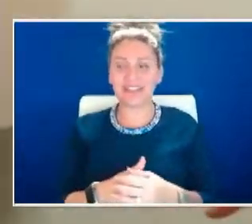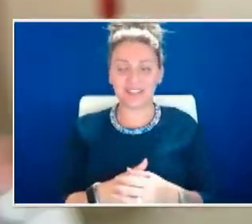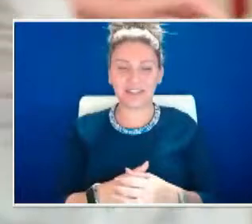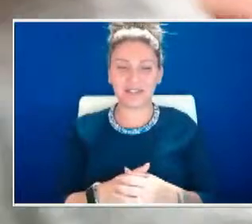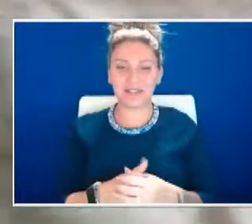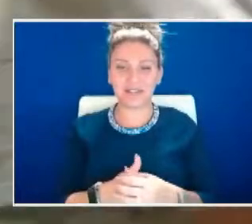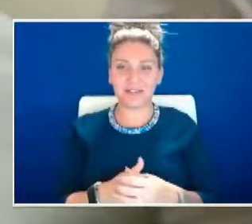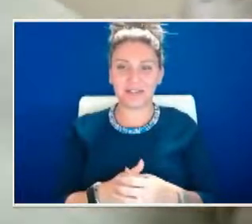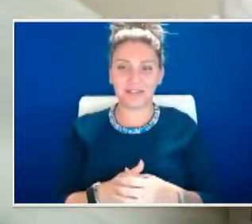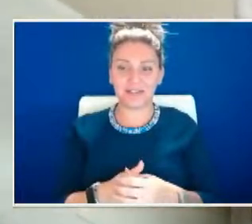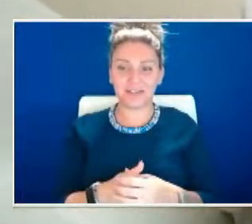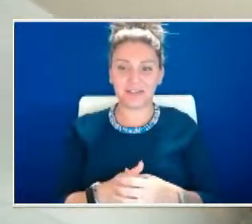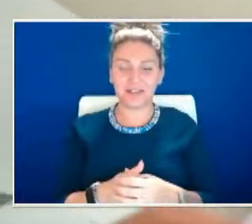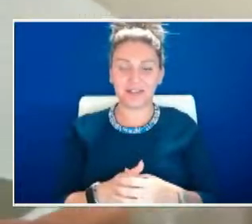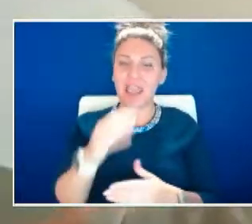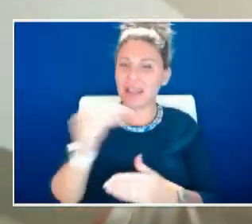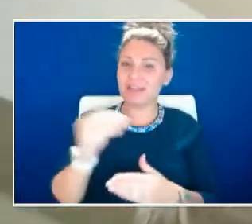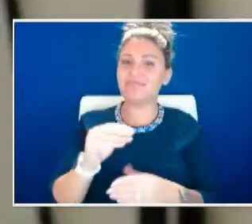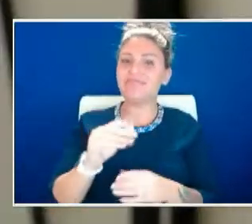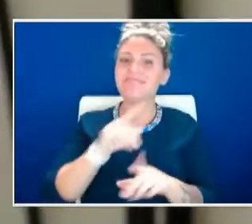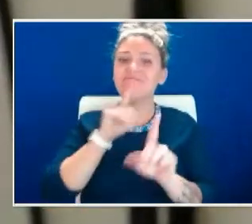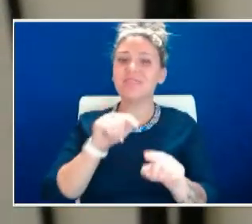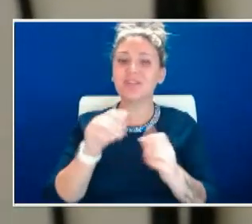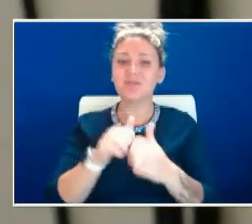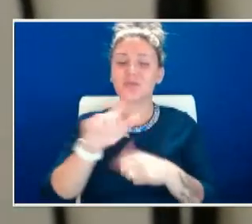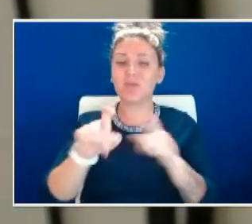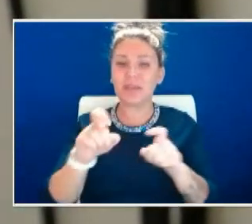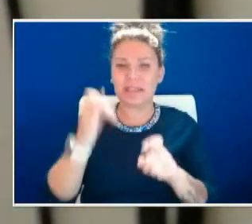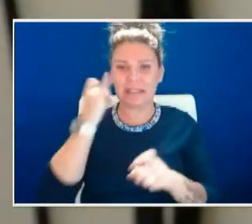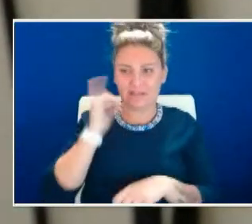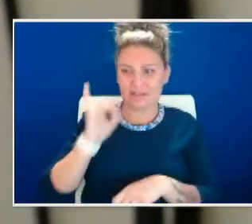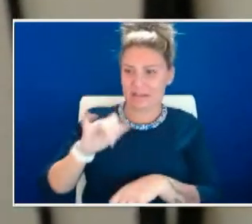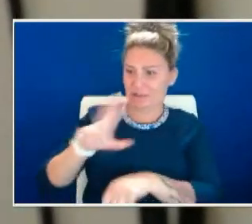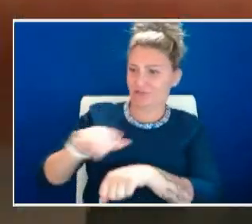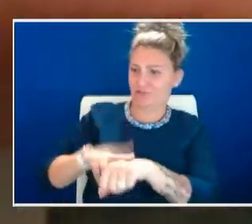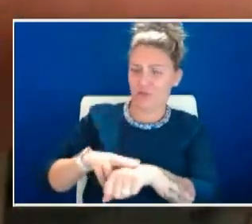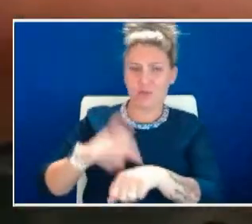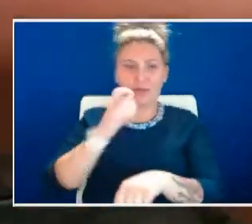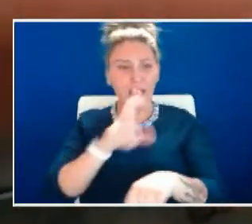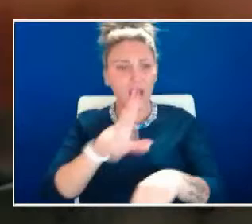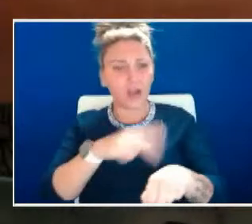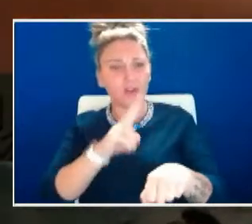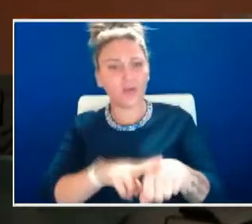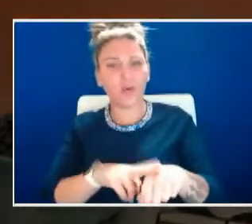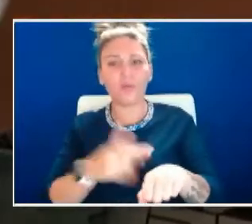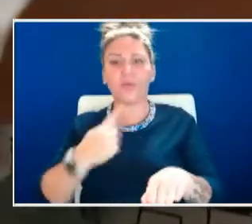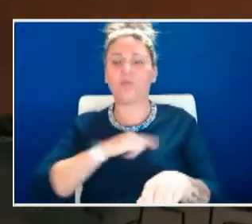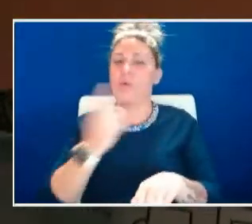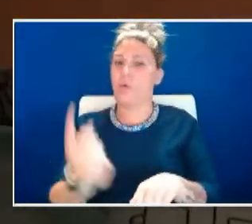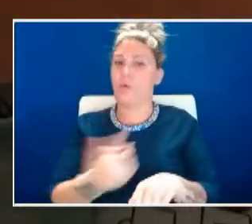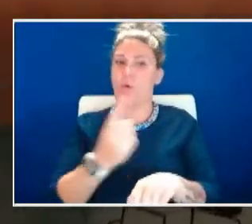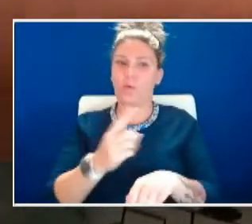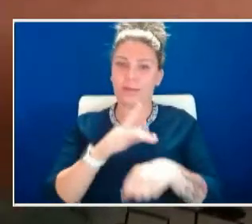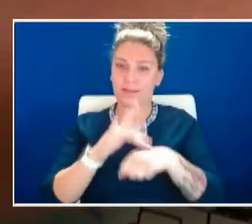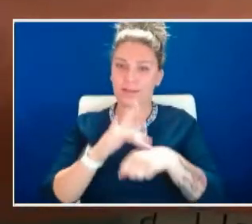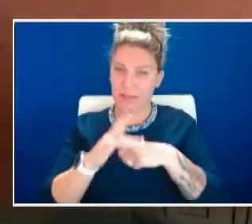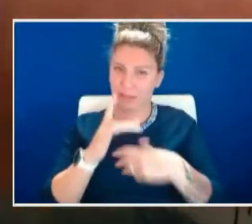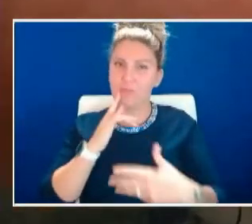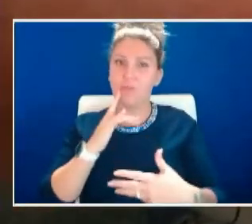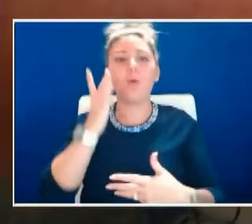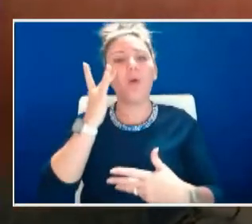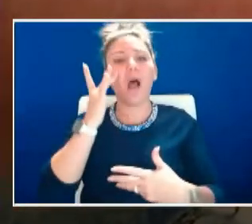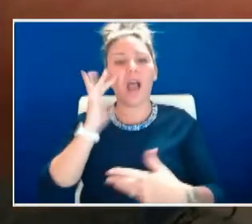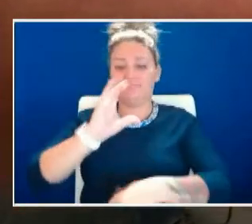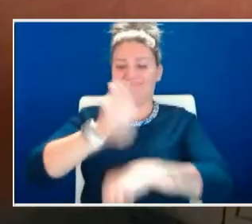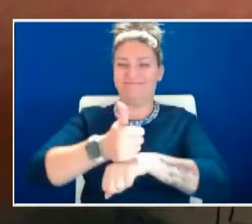as if patients are having questions about, is this normal, is this not normal, we're always available for them because we've established such a personal